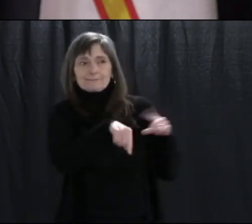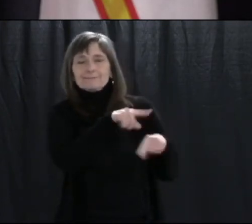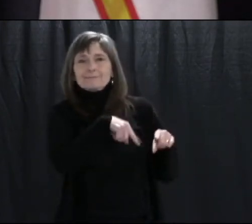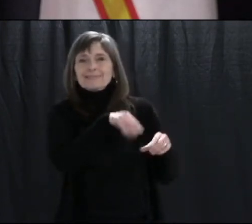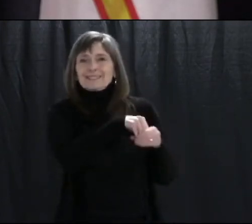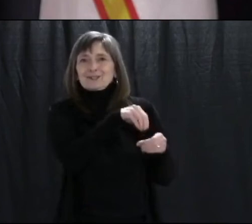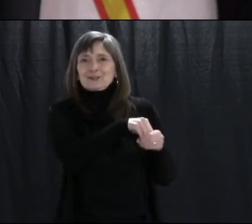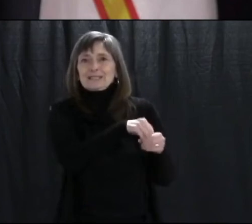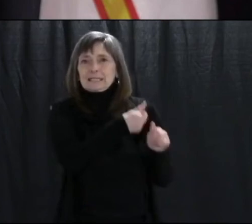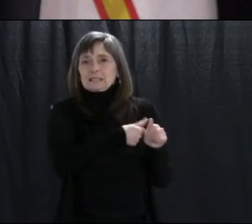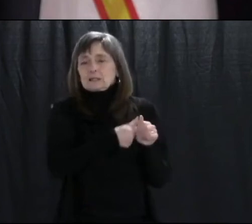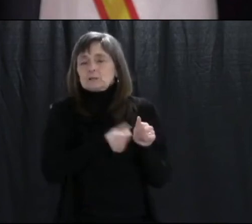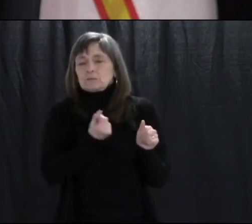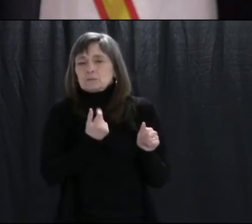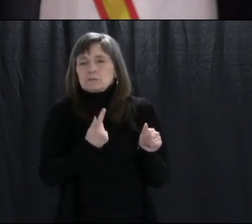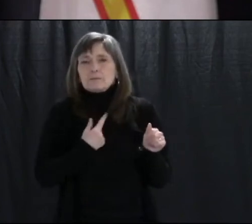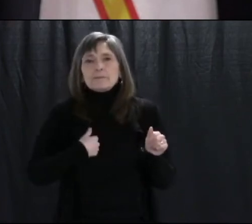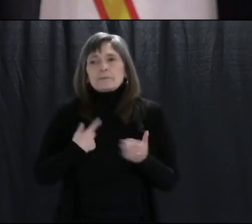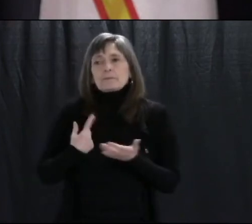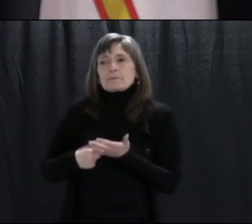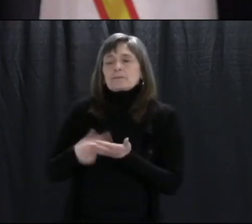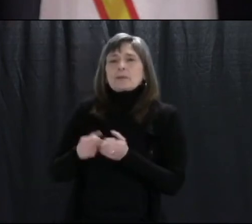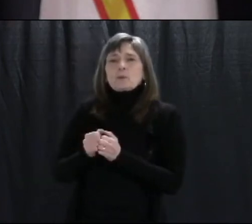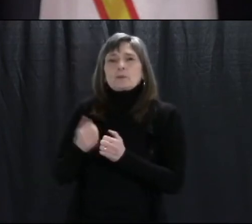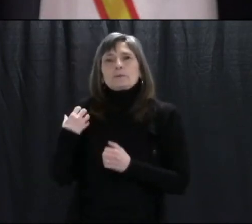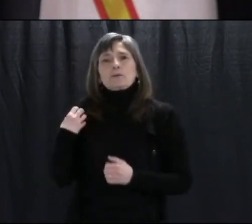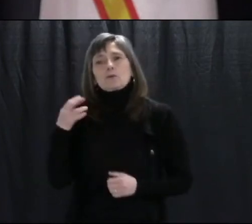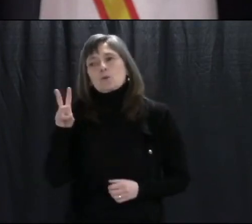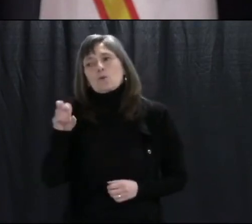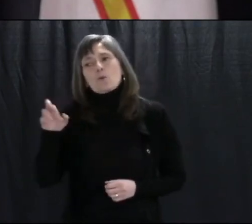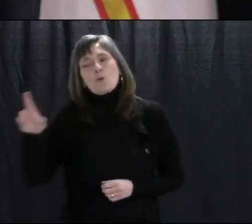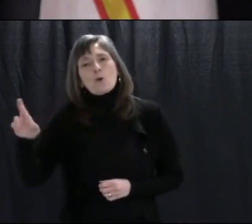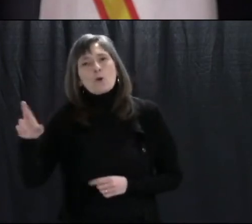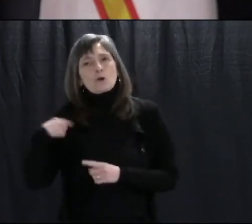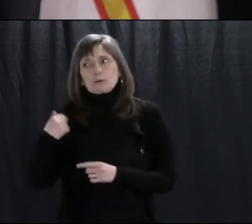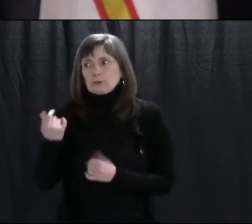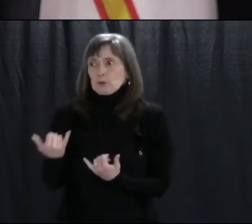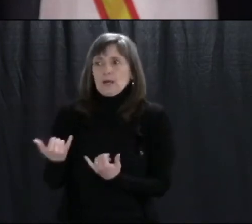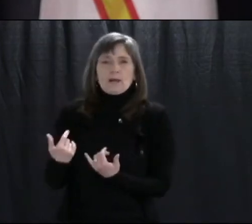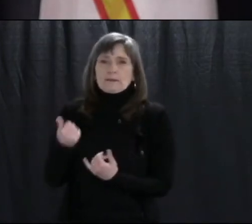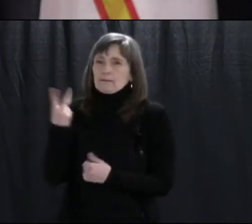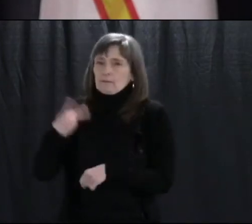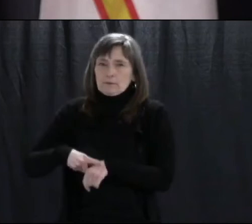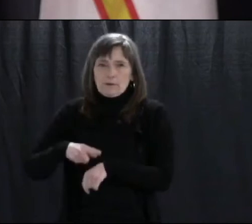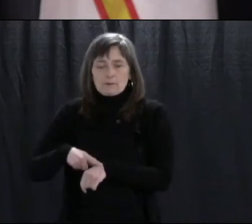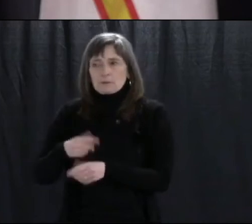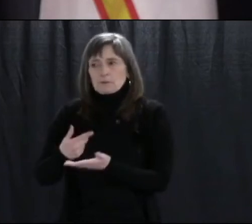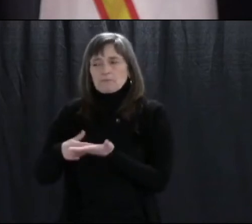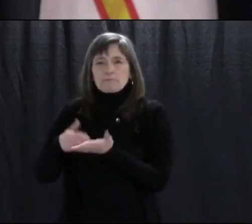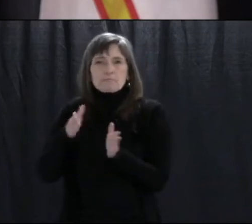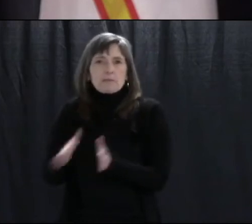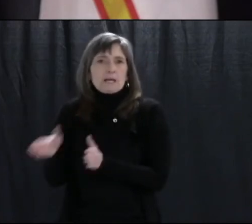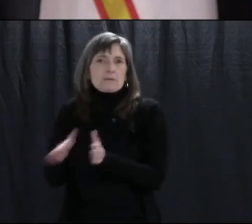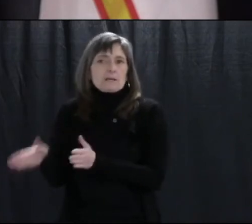So we're working. I know I spoke to the Minister of War, quite a few times already today, and I know there's planning ongoing,